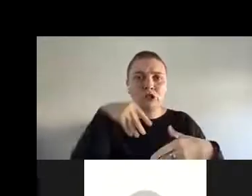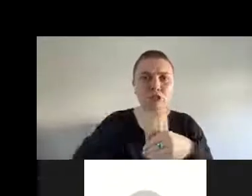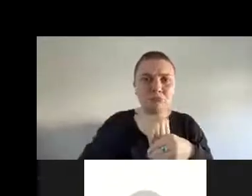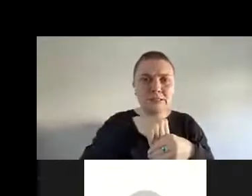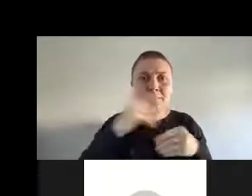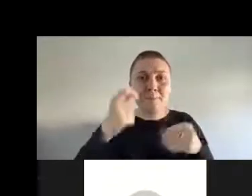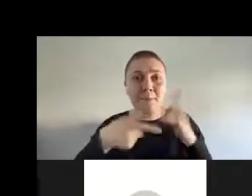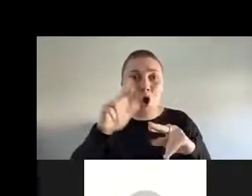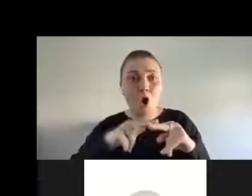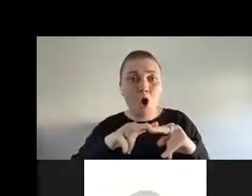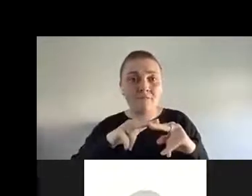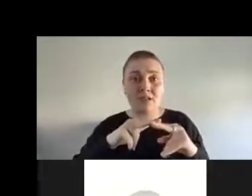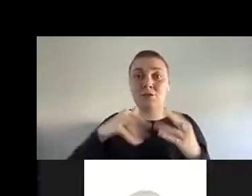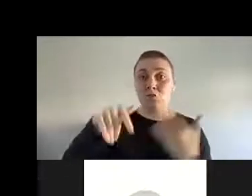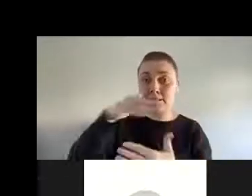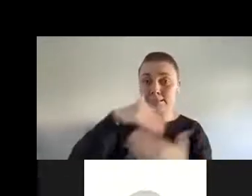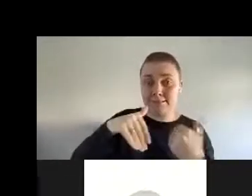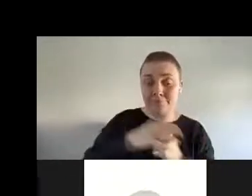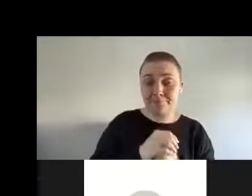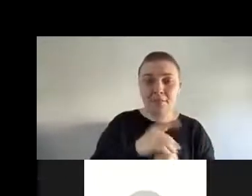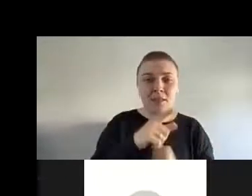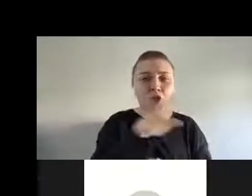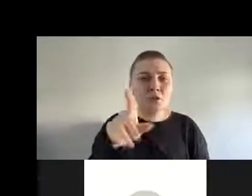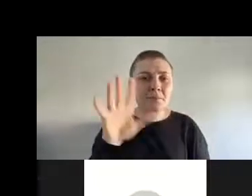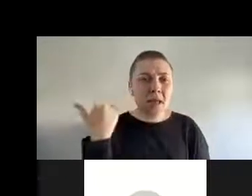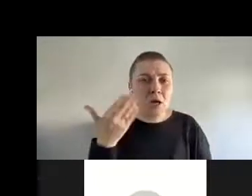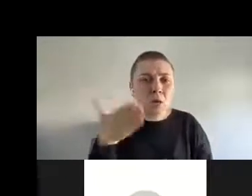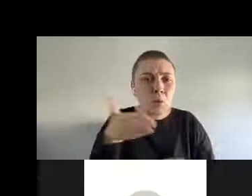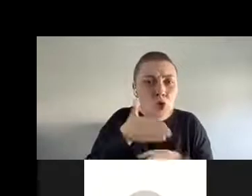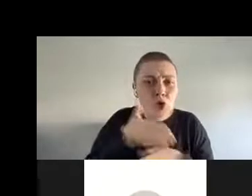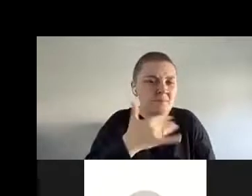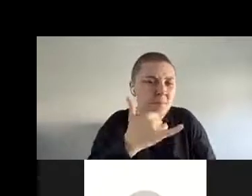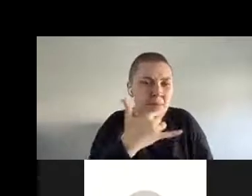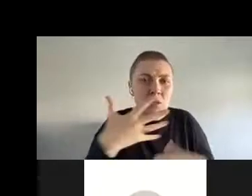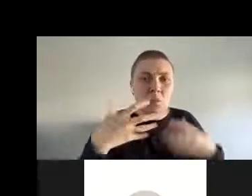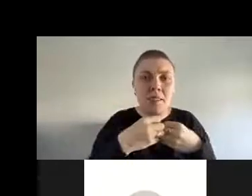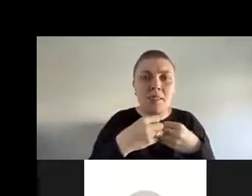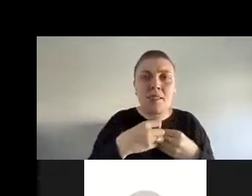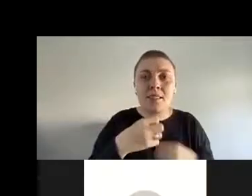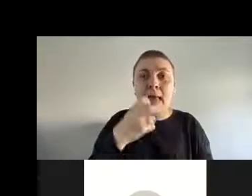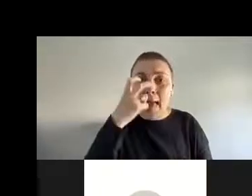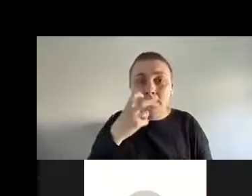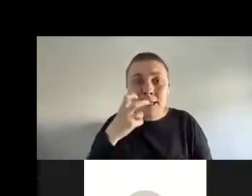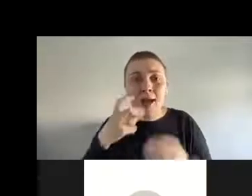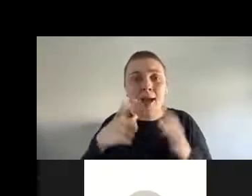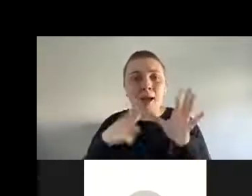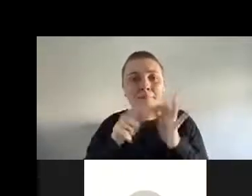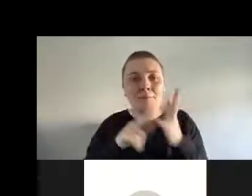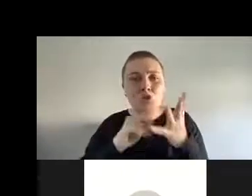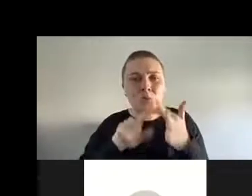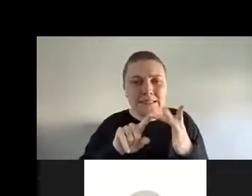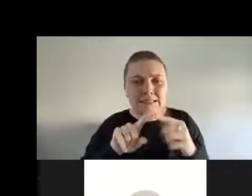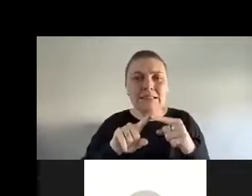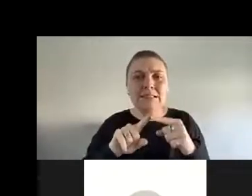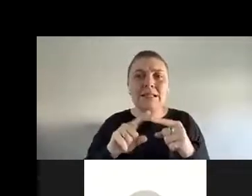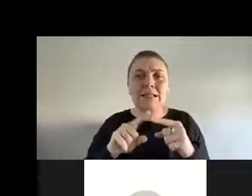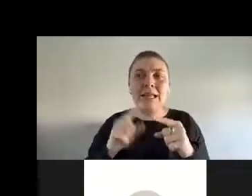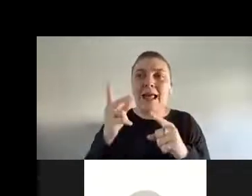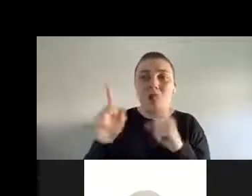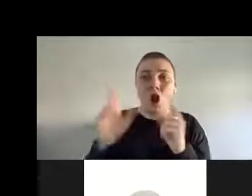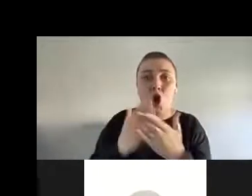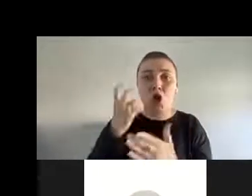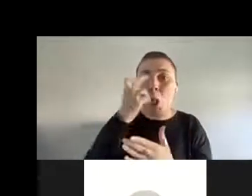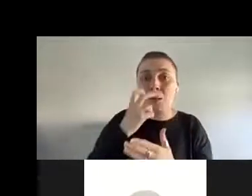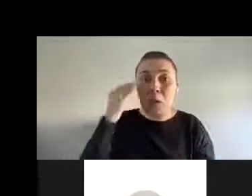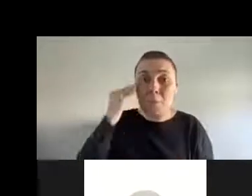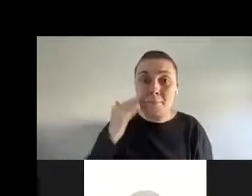And those of you who have worked in the space with elder abuse and violence against older women, you might be